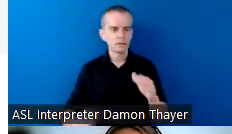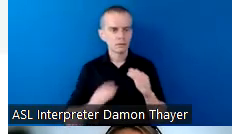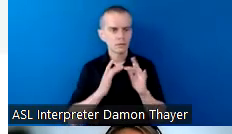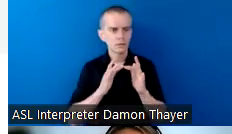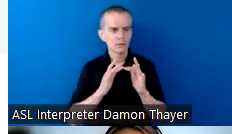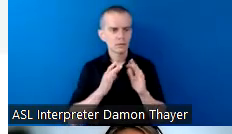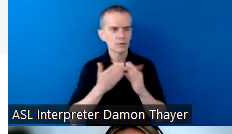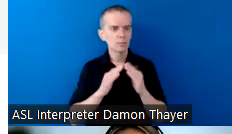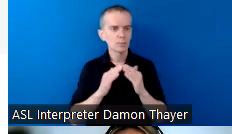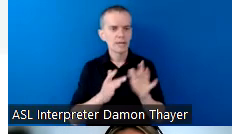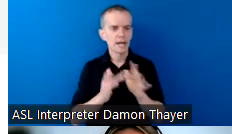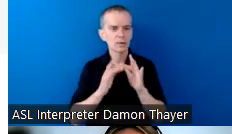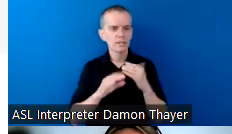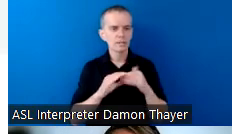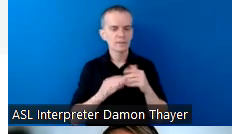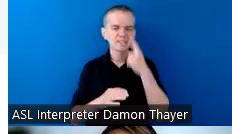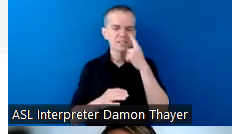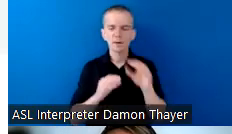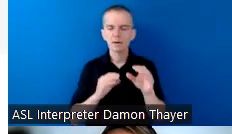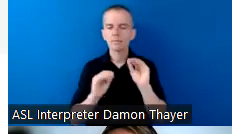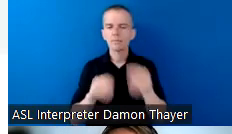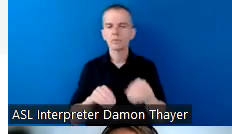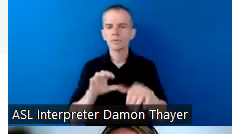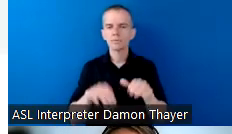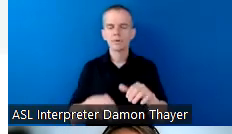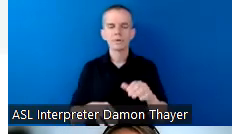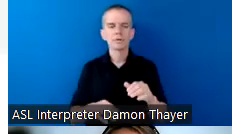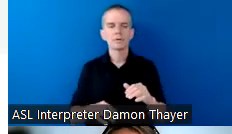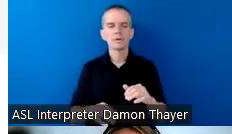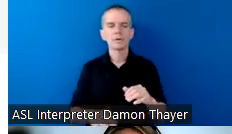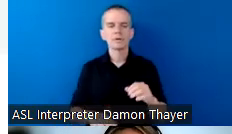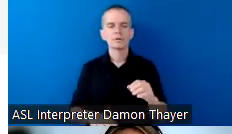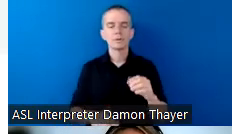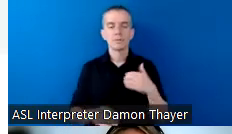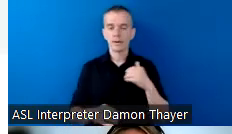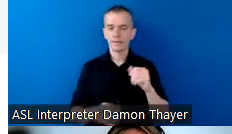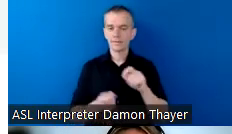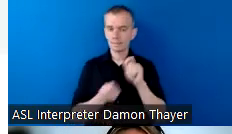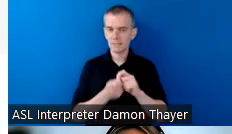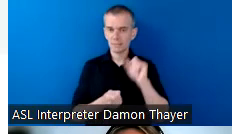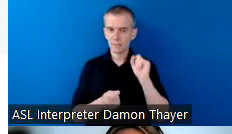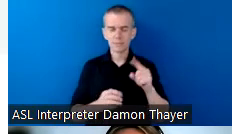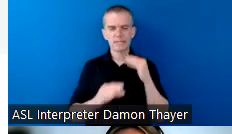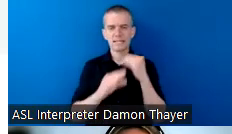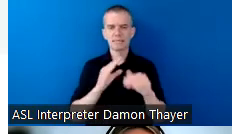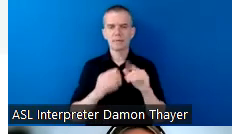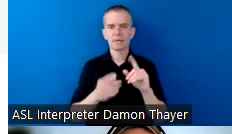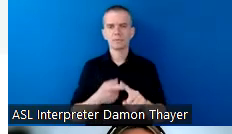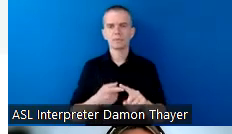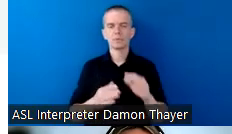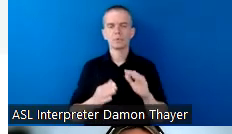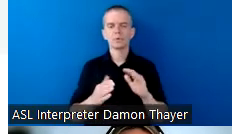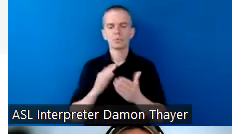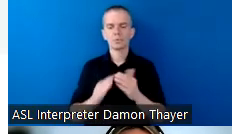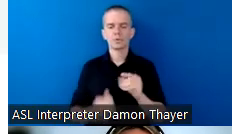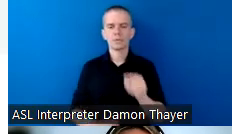mind dropping that one in? I was going to share that as a contact. So JD, if you have specific questions, feel free to email our community.outreach